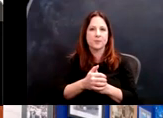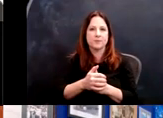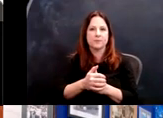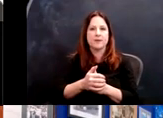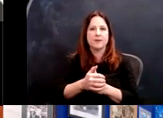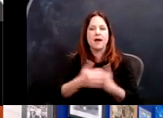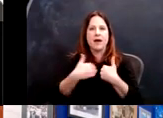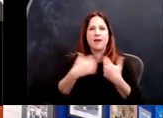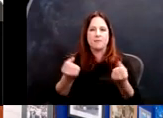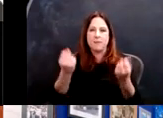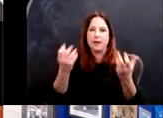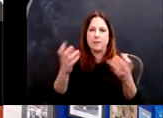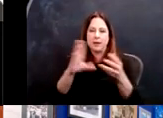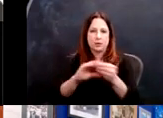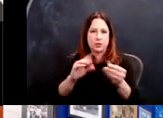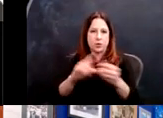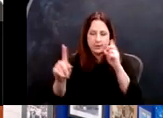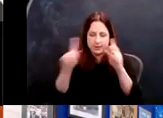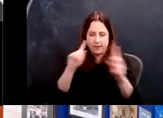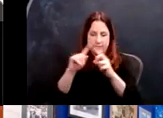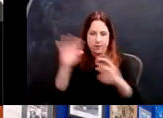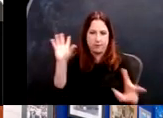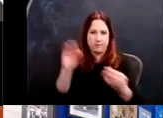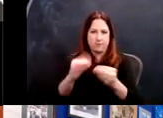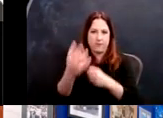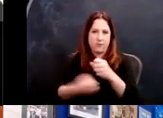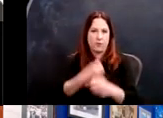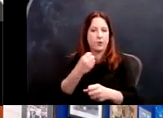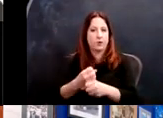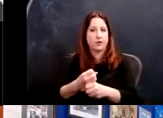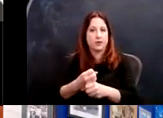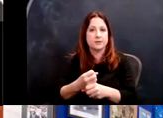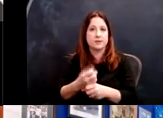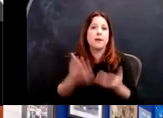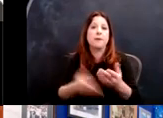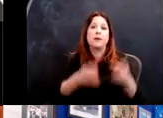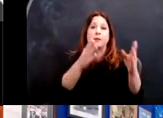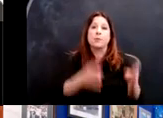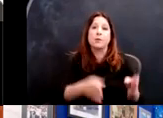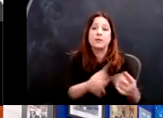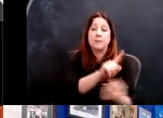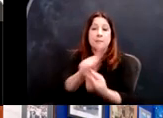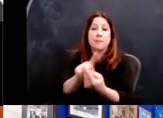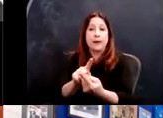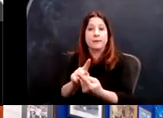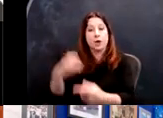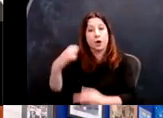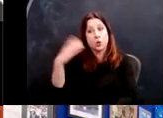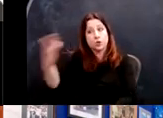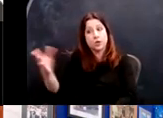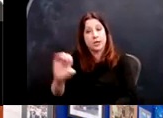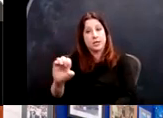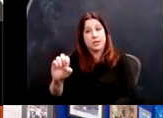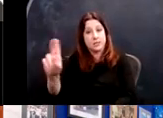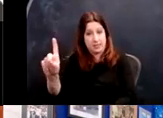of stories over the last 4 years of individuals, you know, meeting one of our coaches in the emergency department, and then